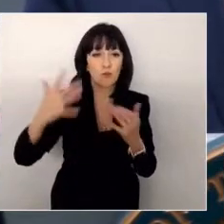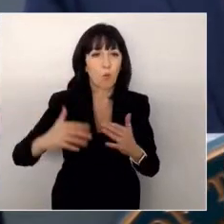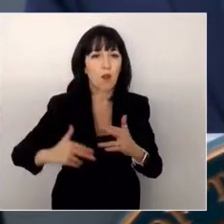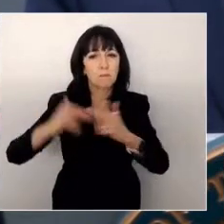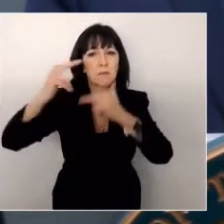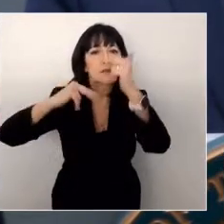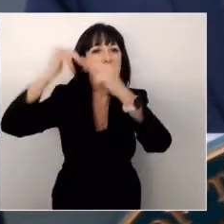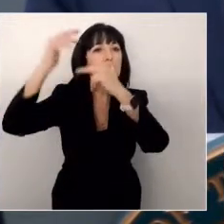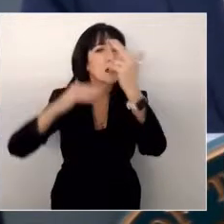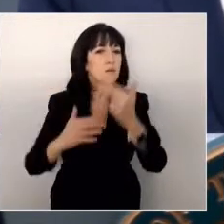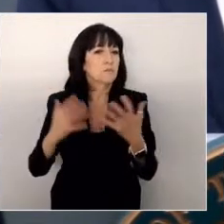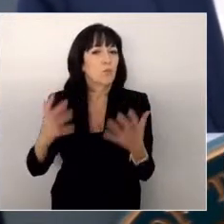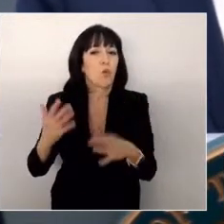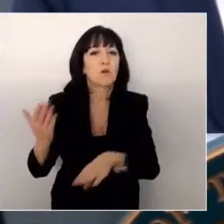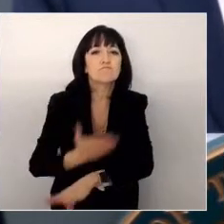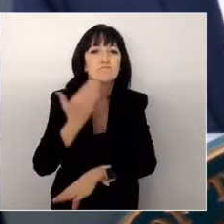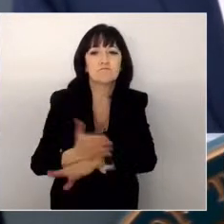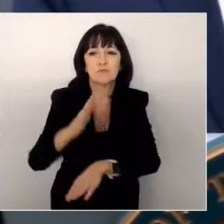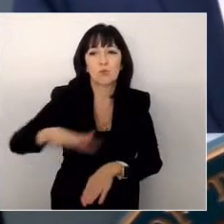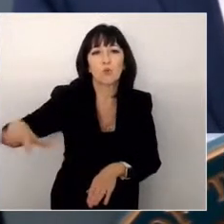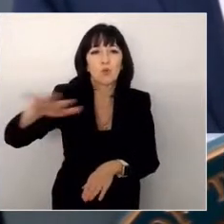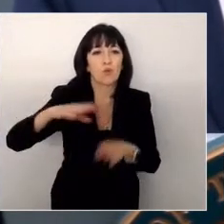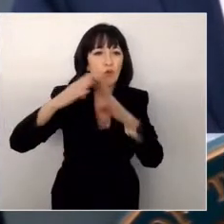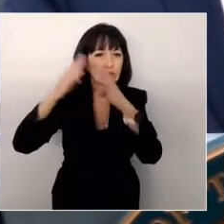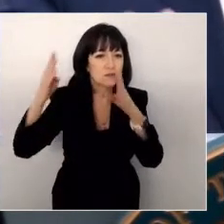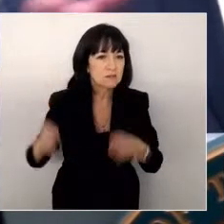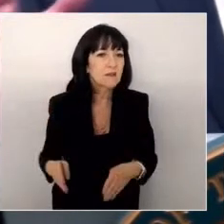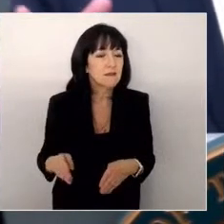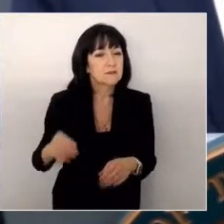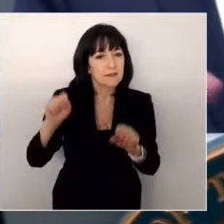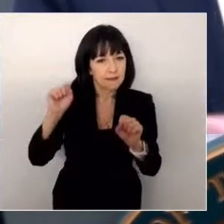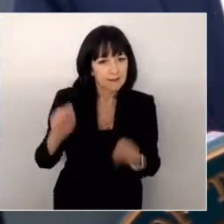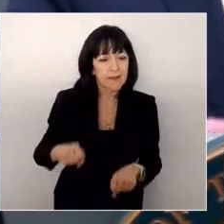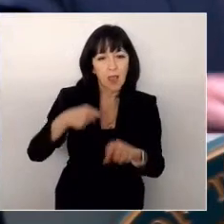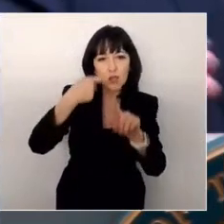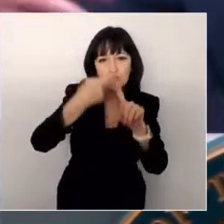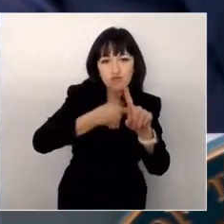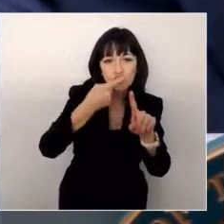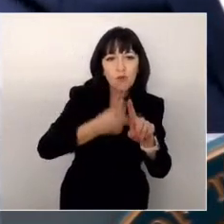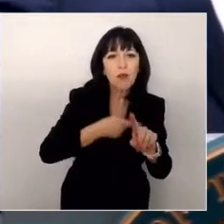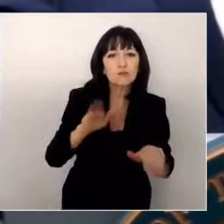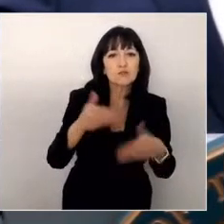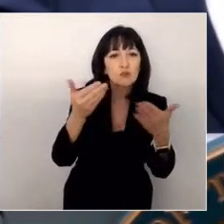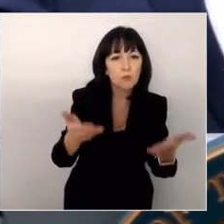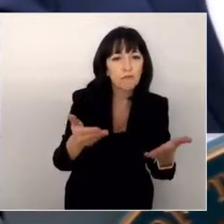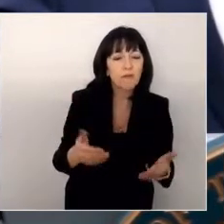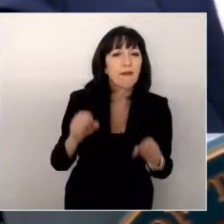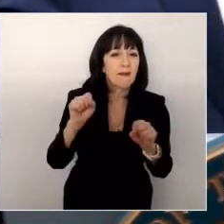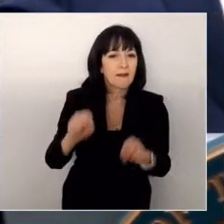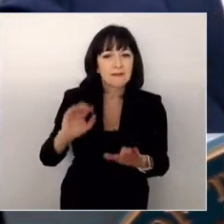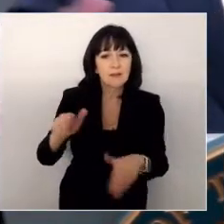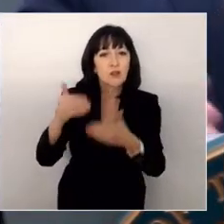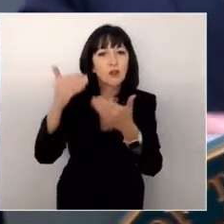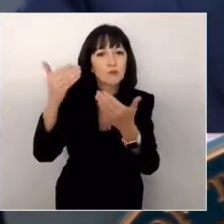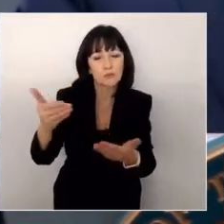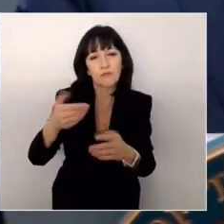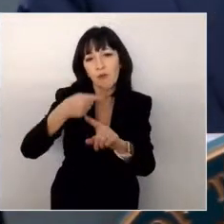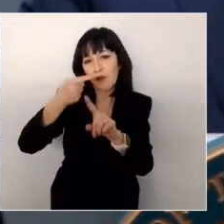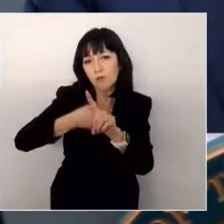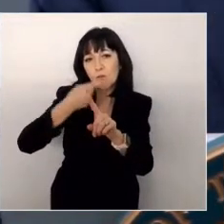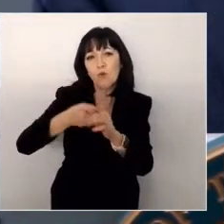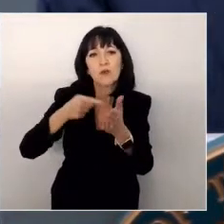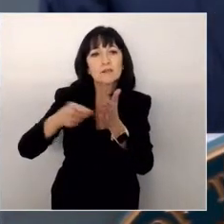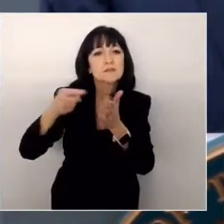available $50 million in rental and mortgage assistance to struggling Delawareans across our state. And over the next